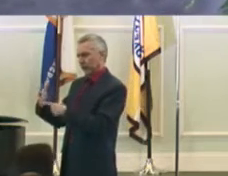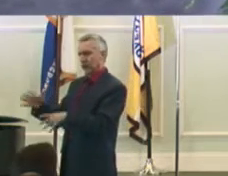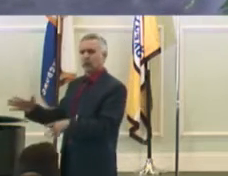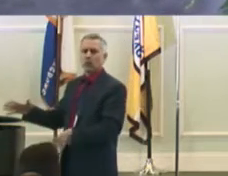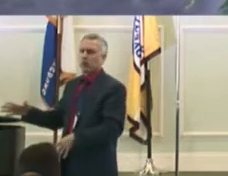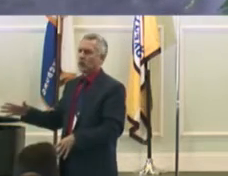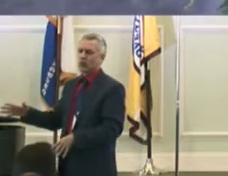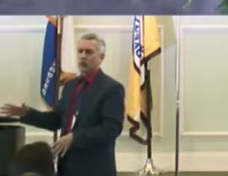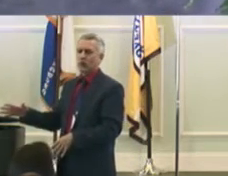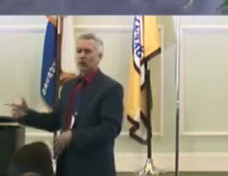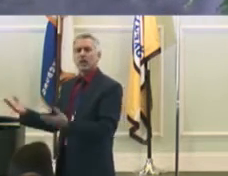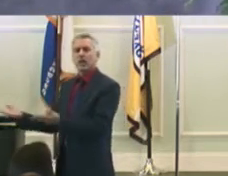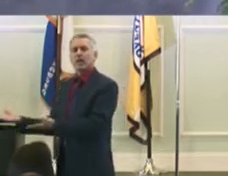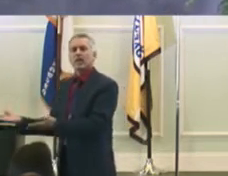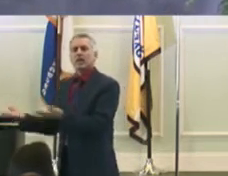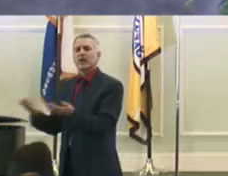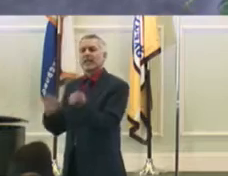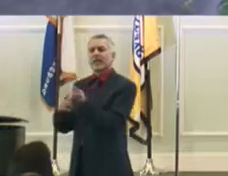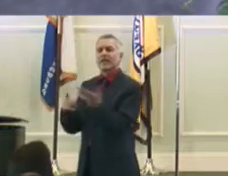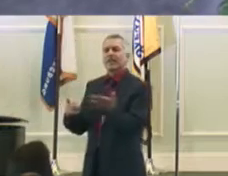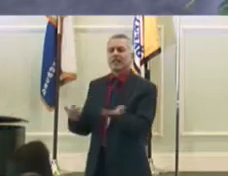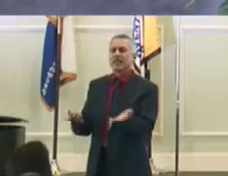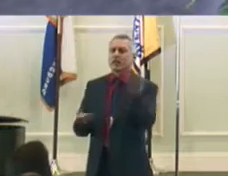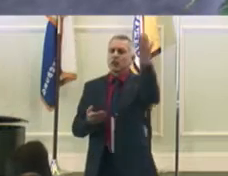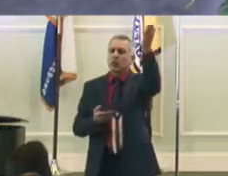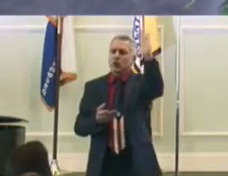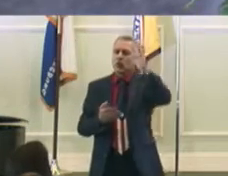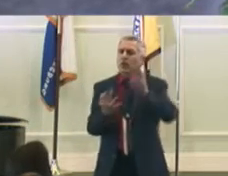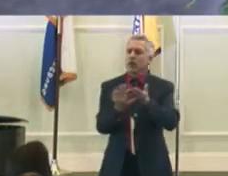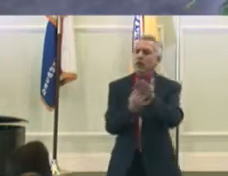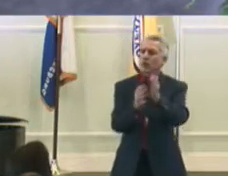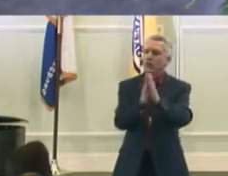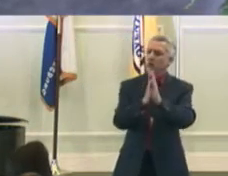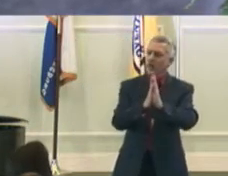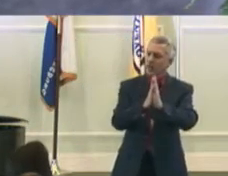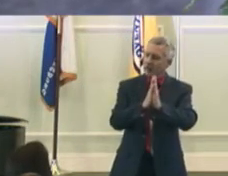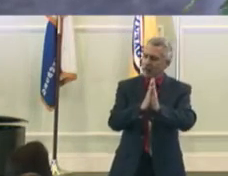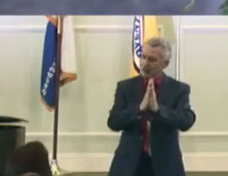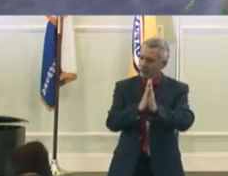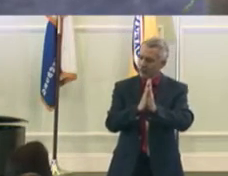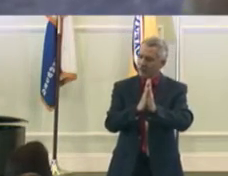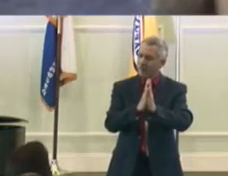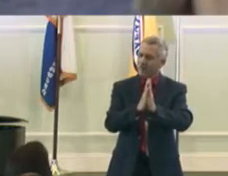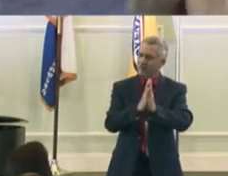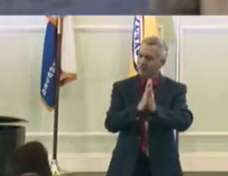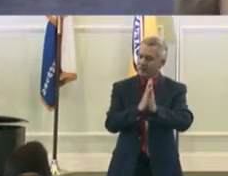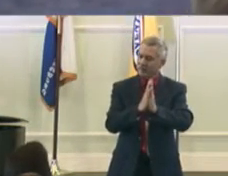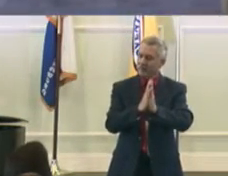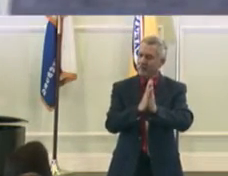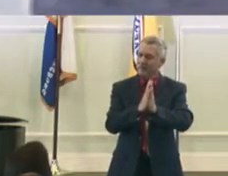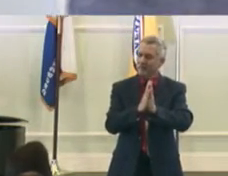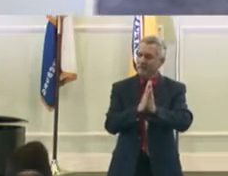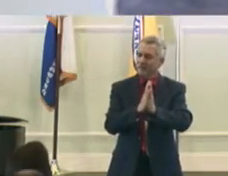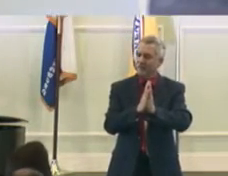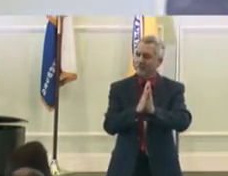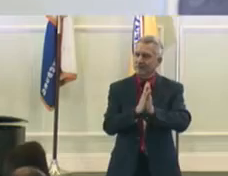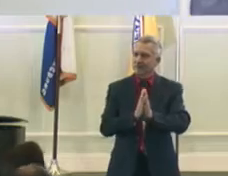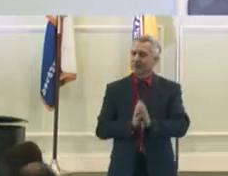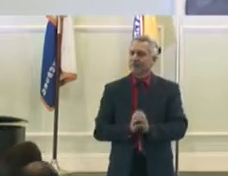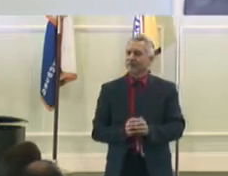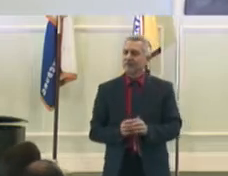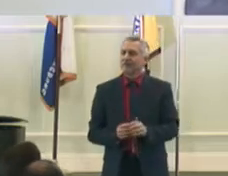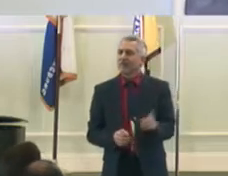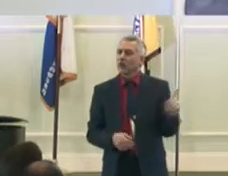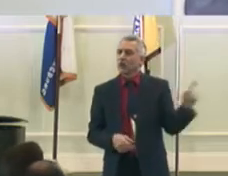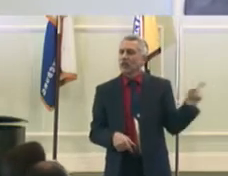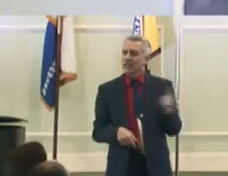prayer. In everything. I like that. Make your requests known. It was one of my early visits to the Fredericksburg Church. I was